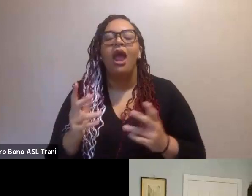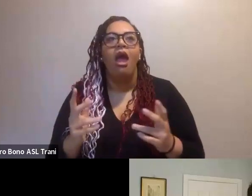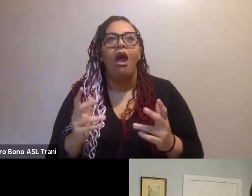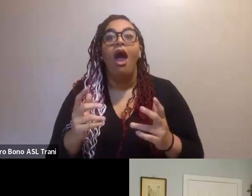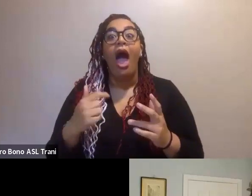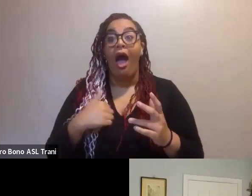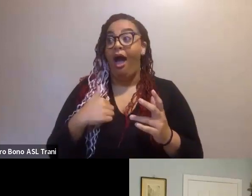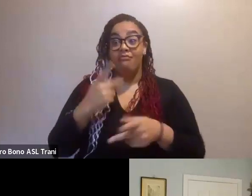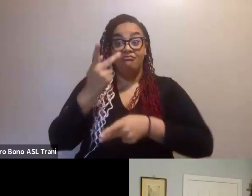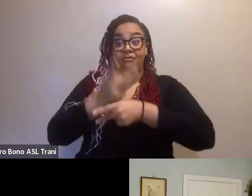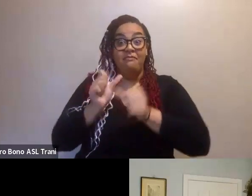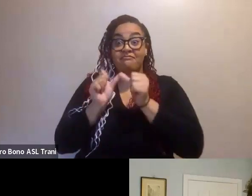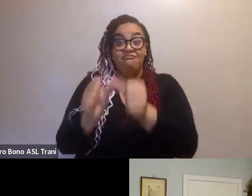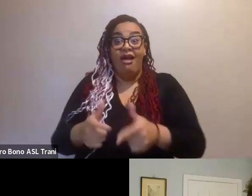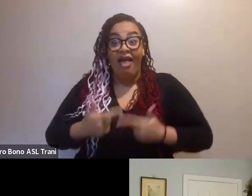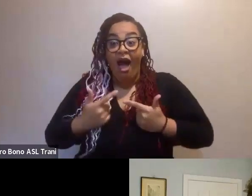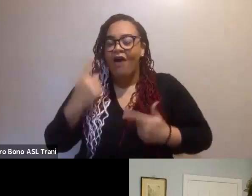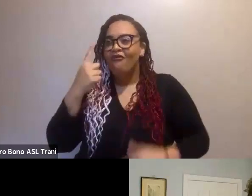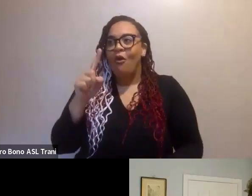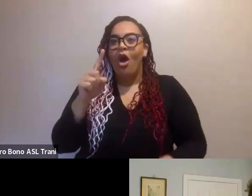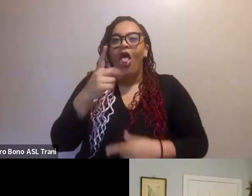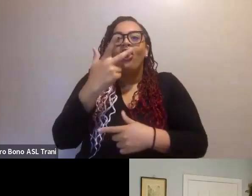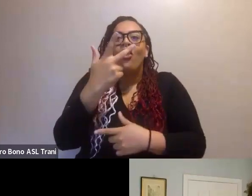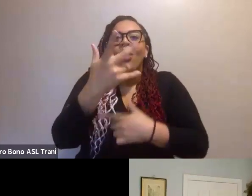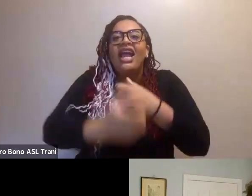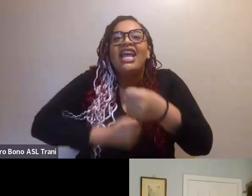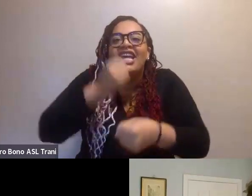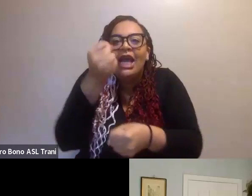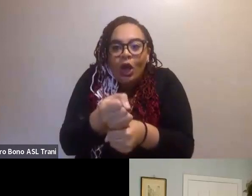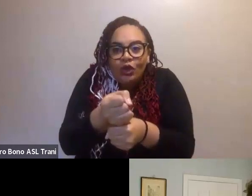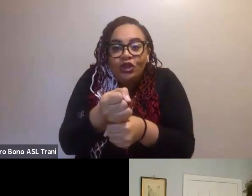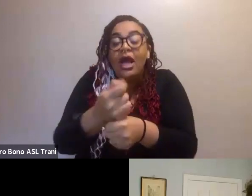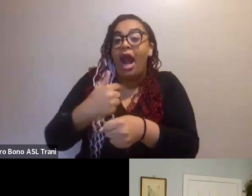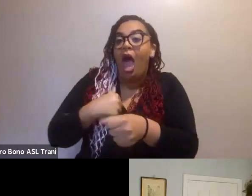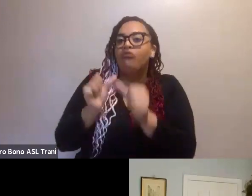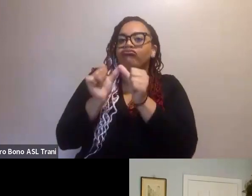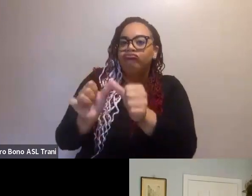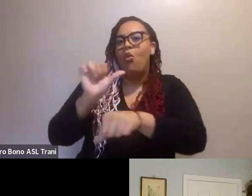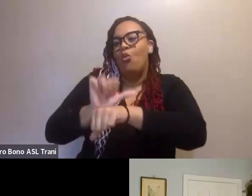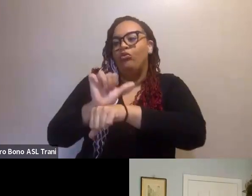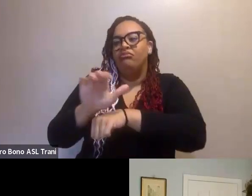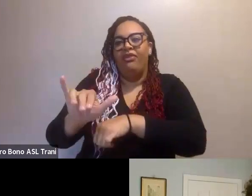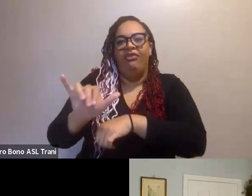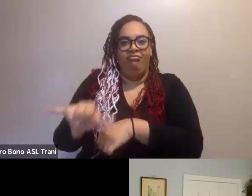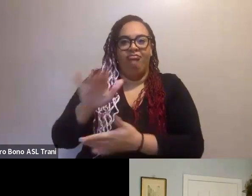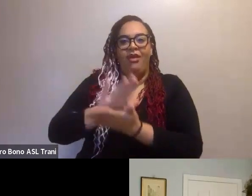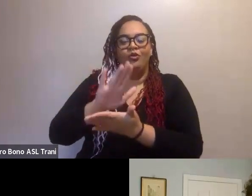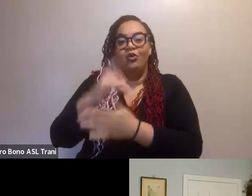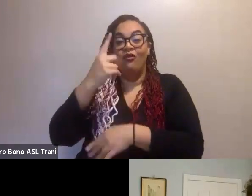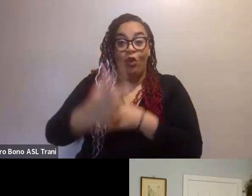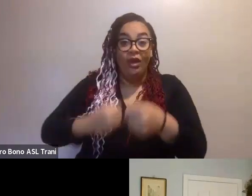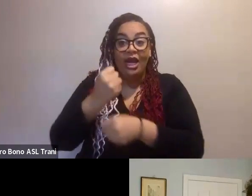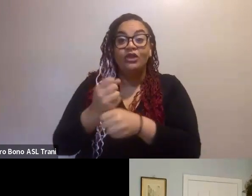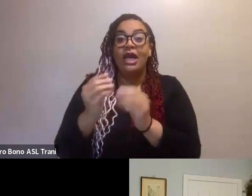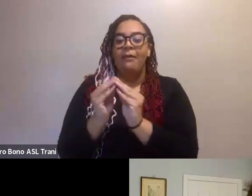kept it alive for 3 years, which is how long I was at that school. Whoa. I know. And it bloomed 4